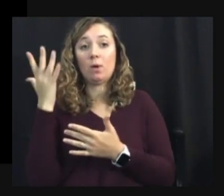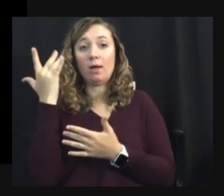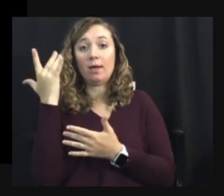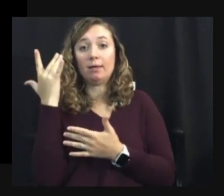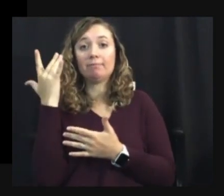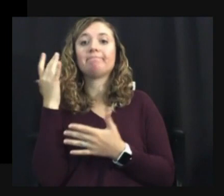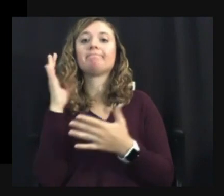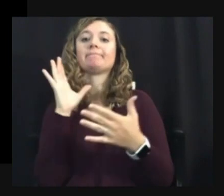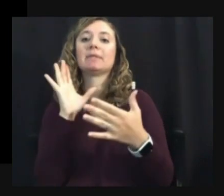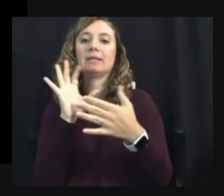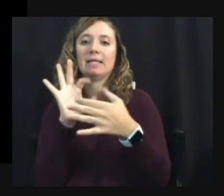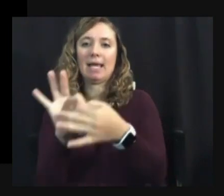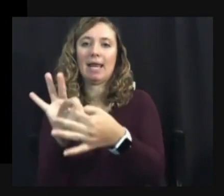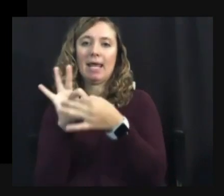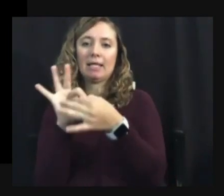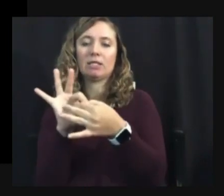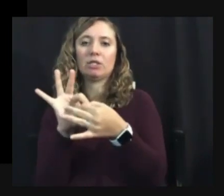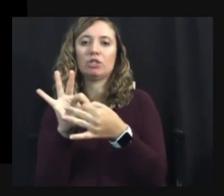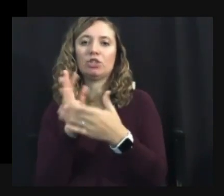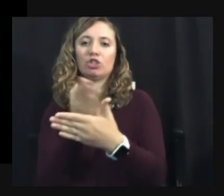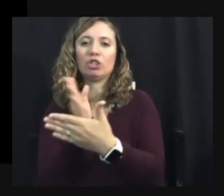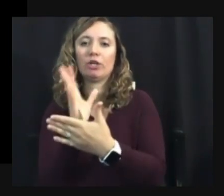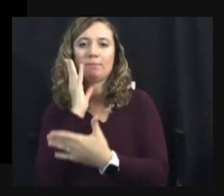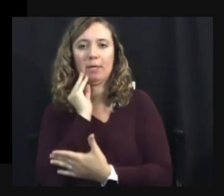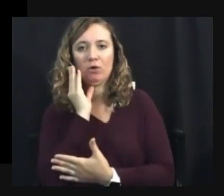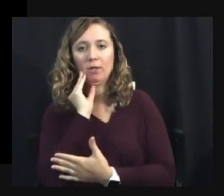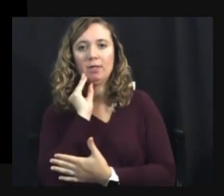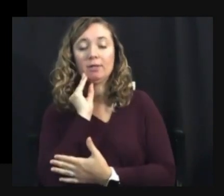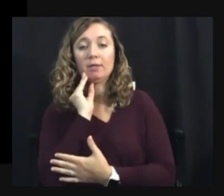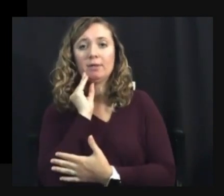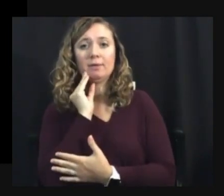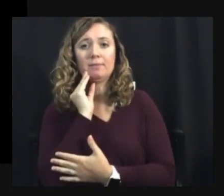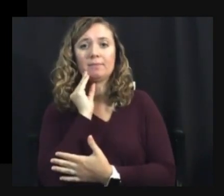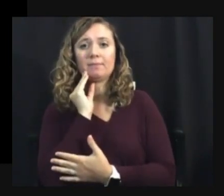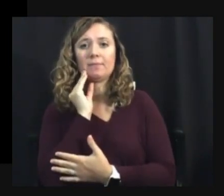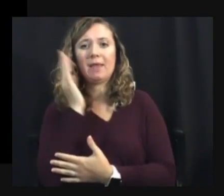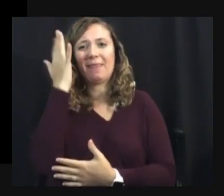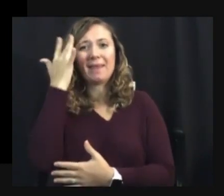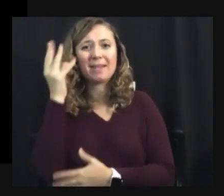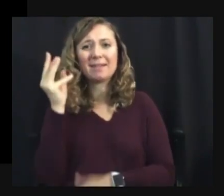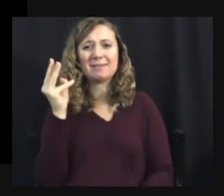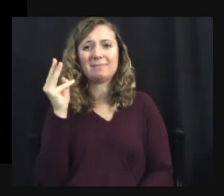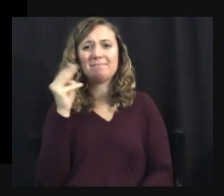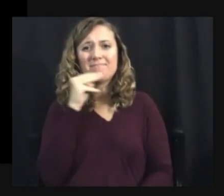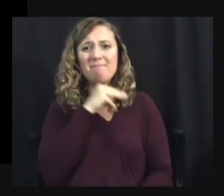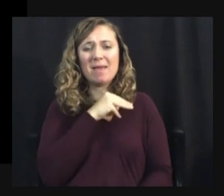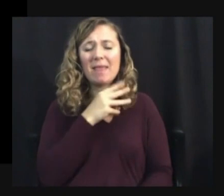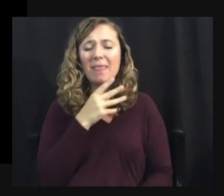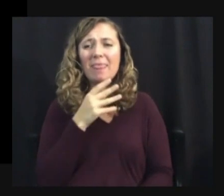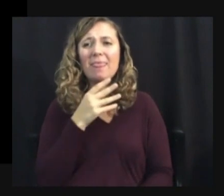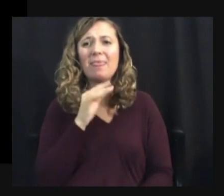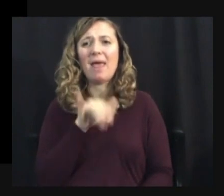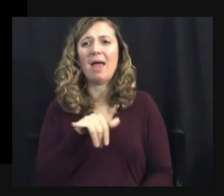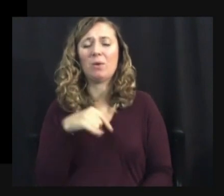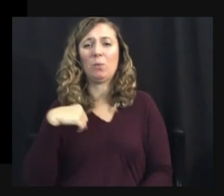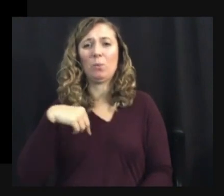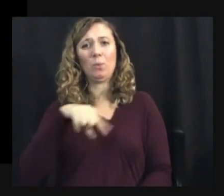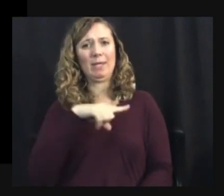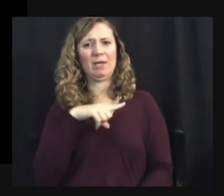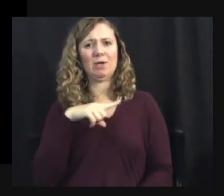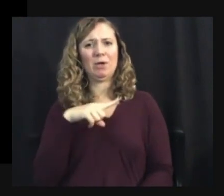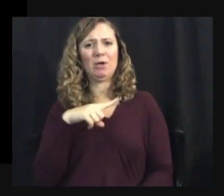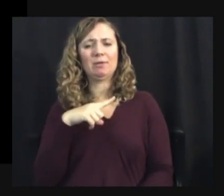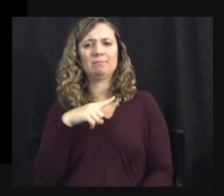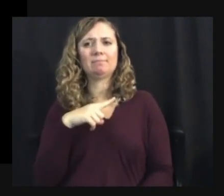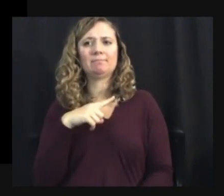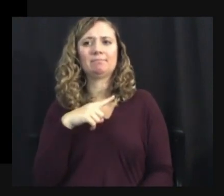connect and to share our experiences with others. I think it's a myth that we are perceived as